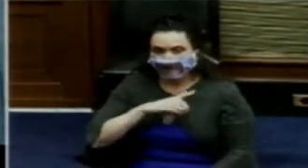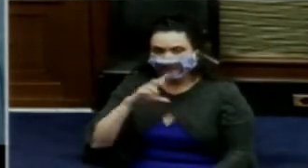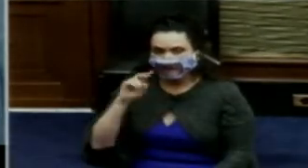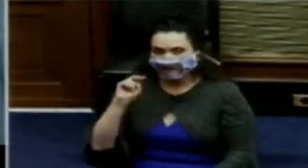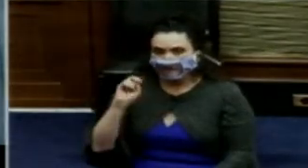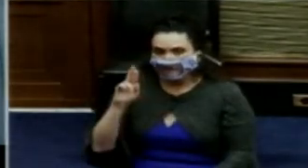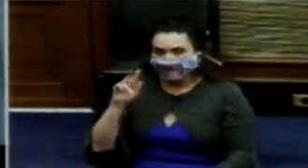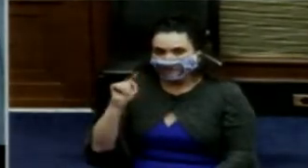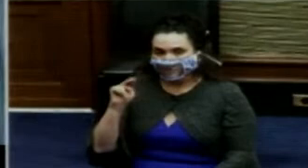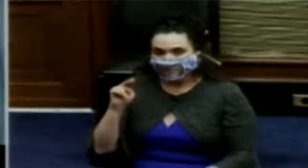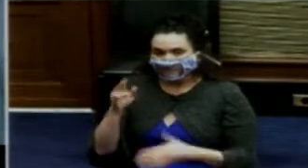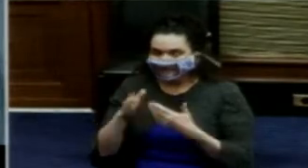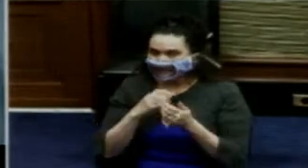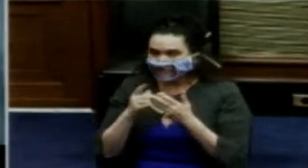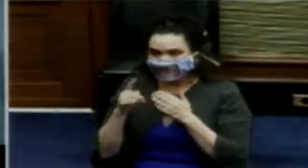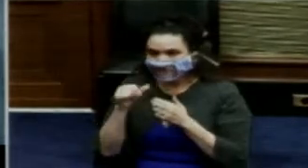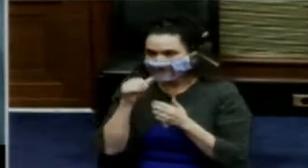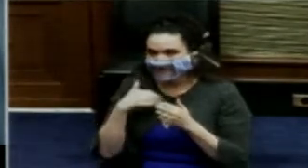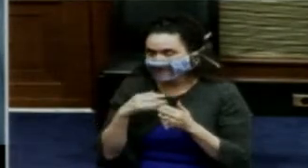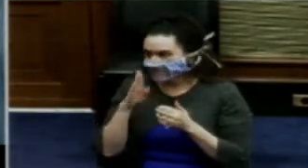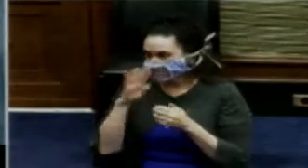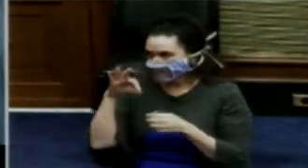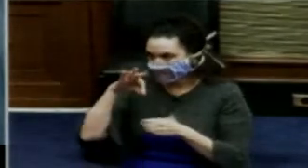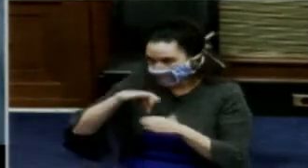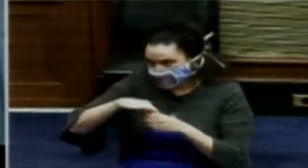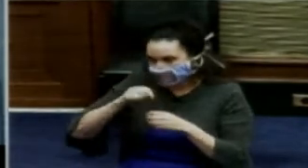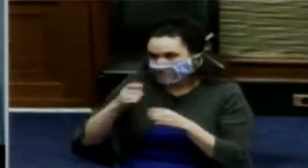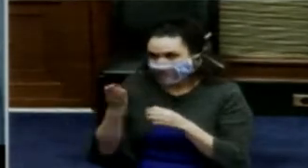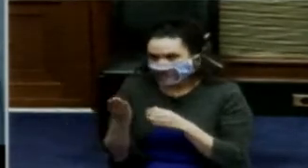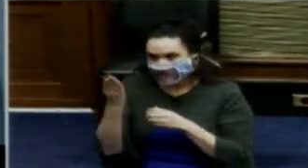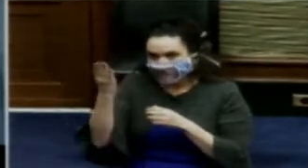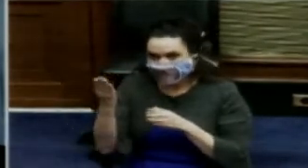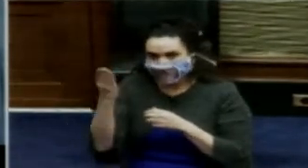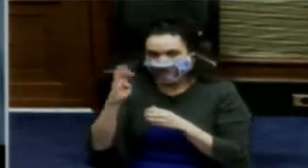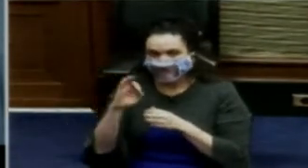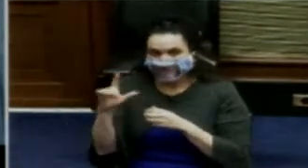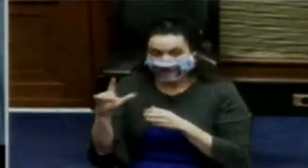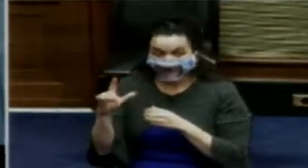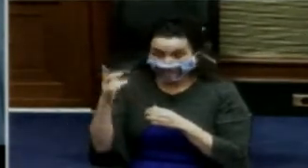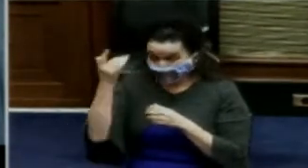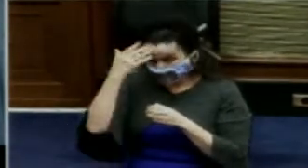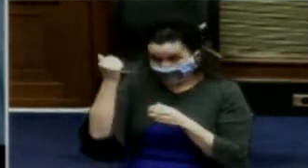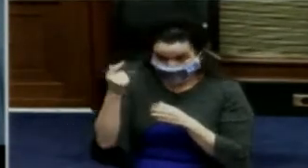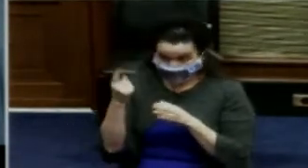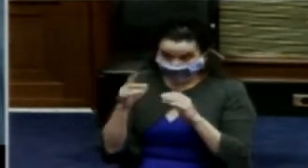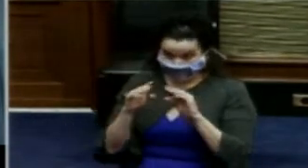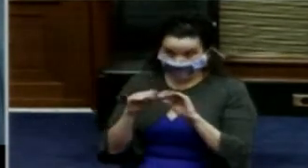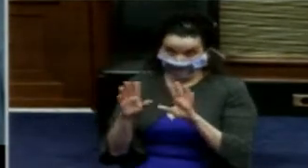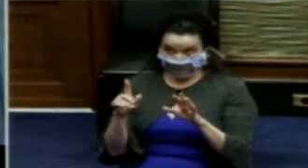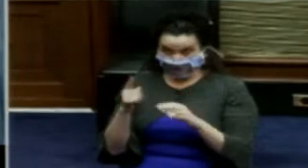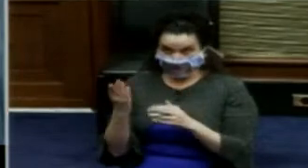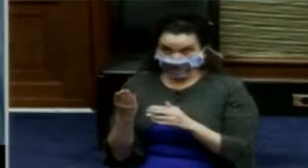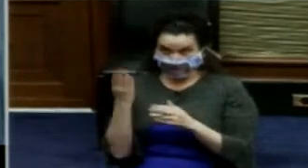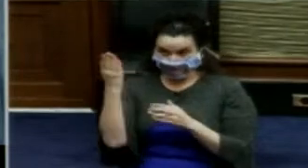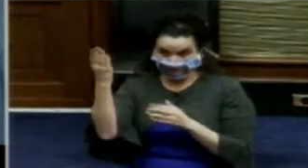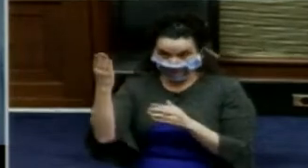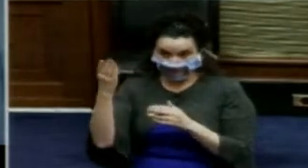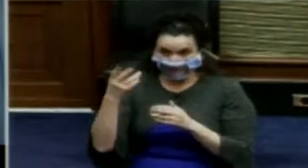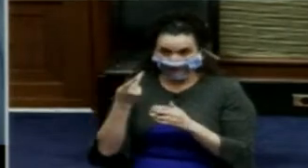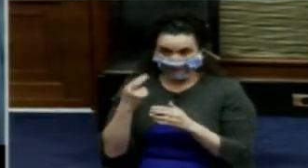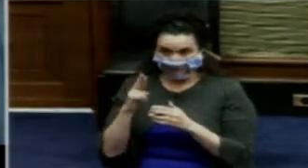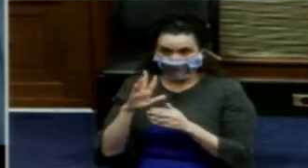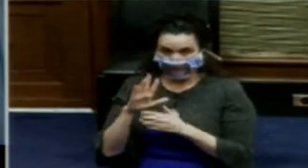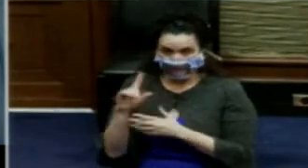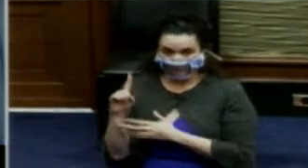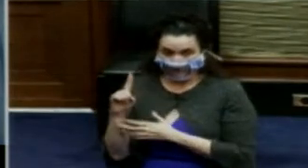though she doesn't have a direct vote, she can certainly introduce bills because she introduced HR 51. So